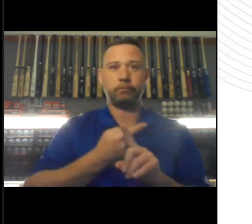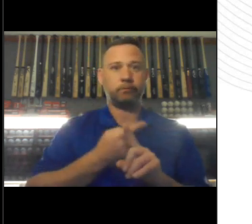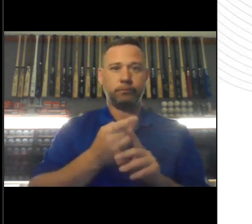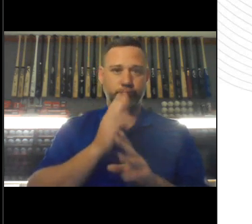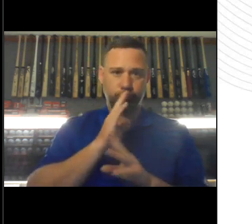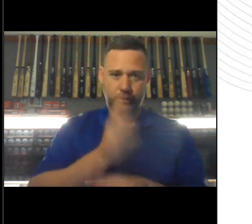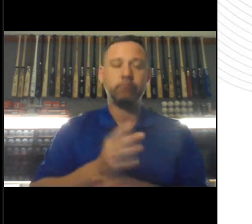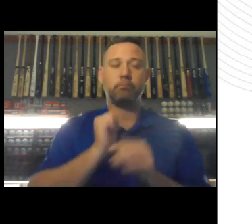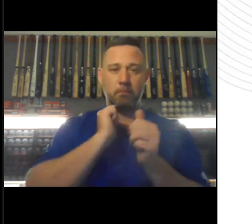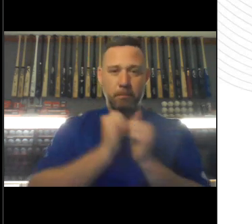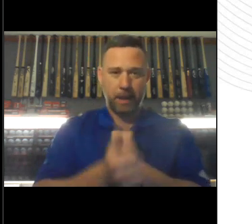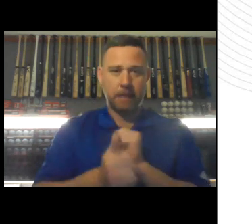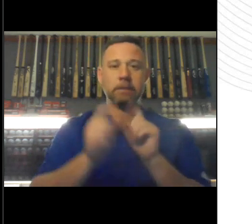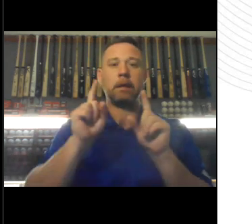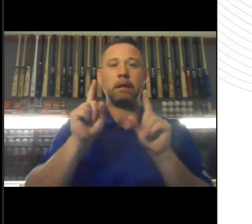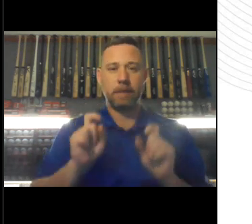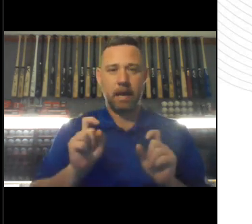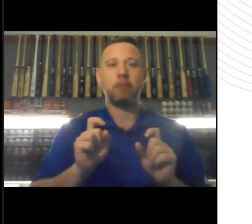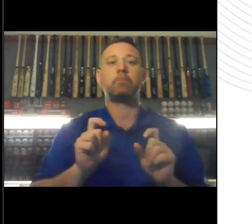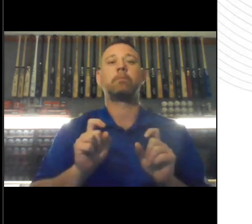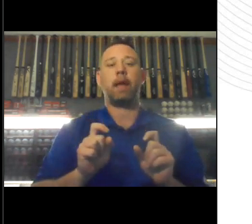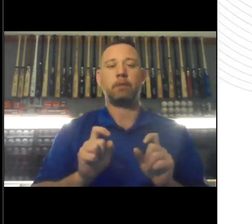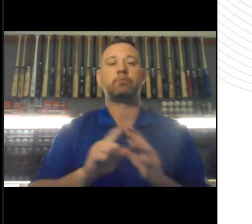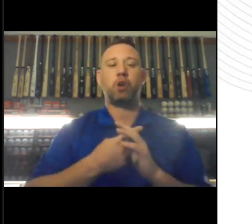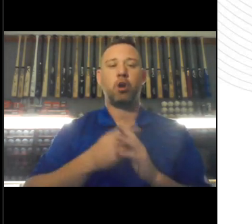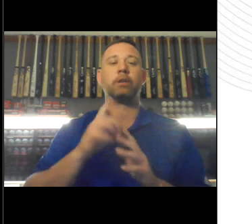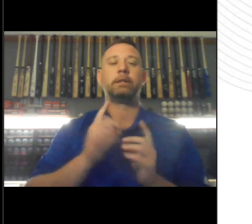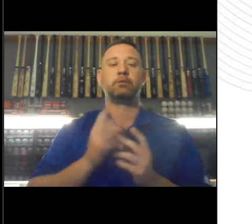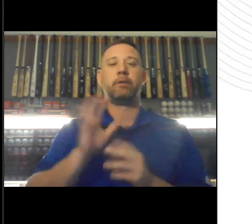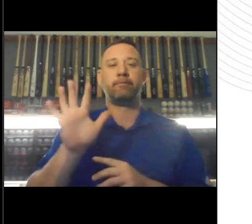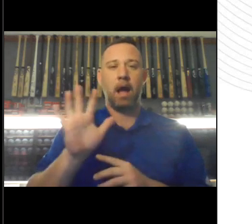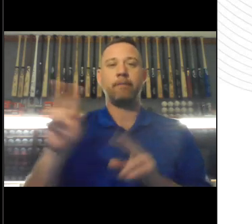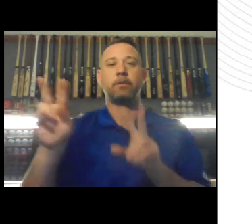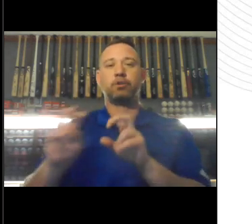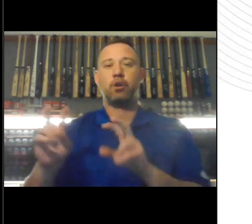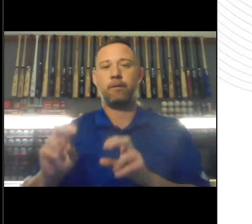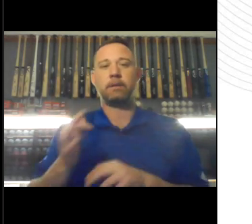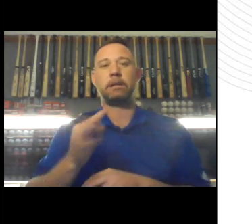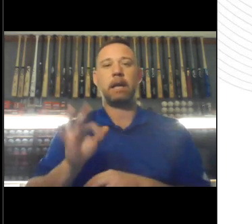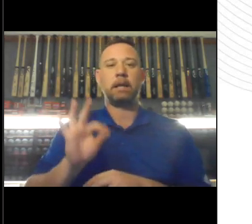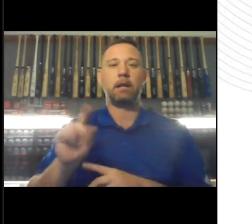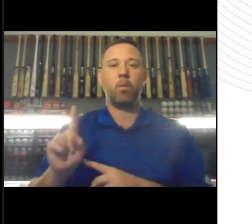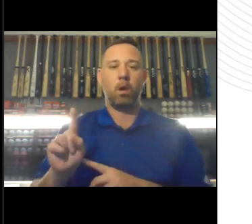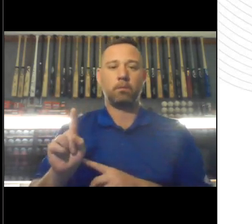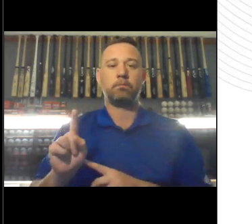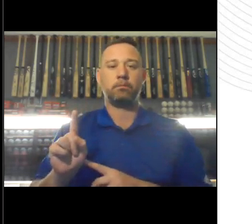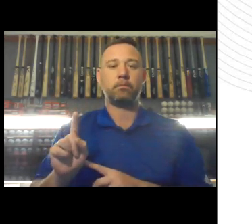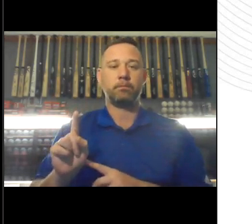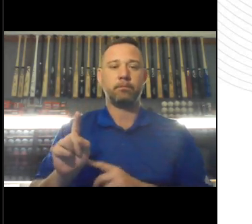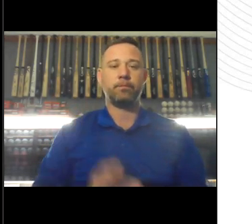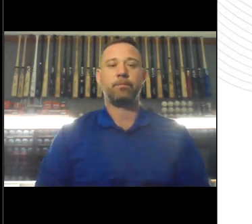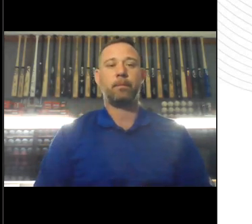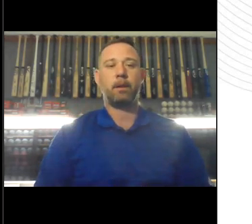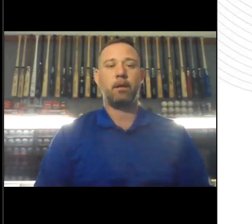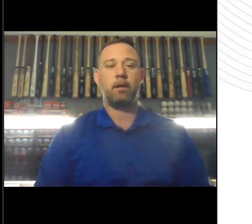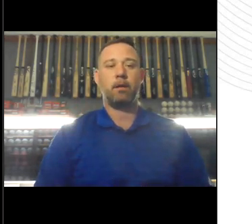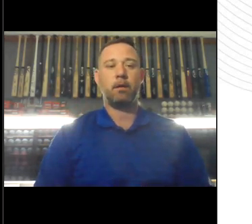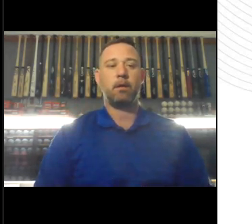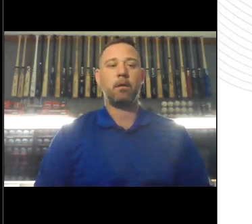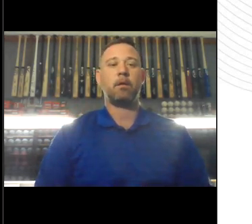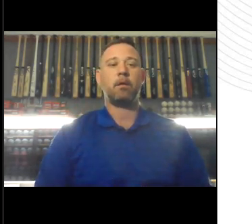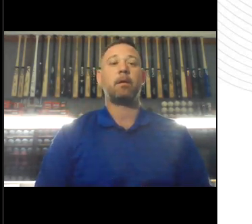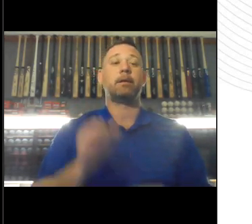exam and get on with District 5 surveys as a jet in 1991. He worked his way